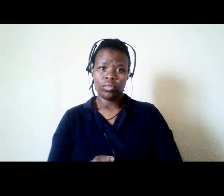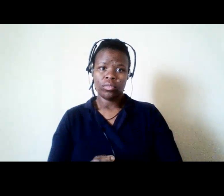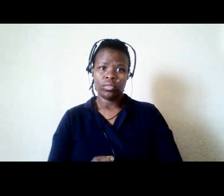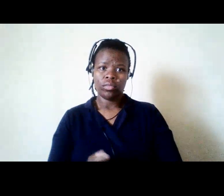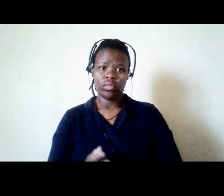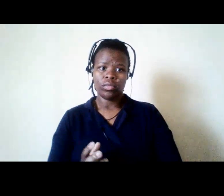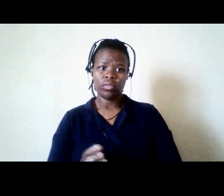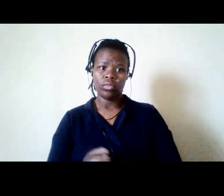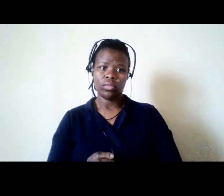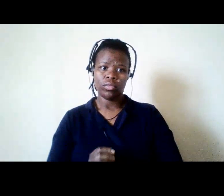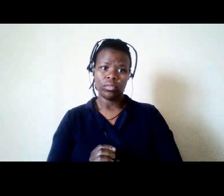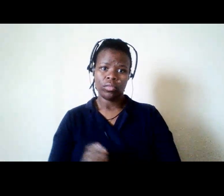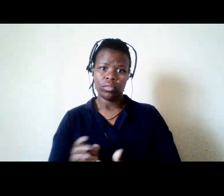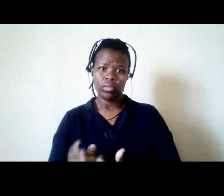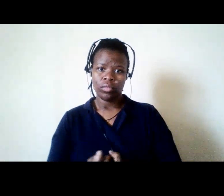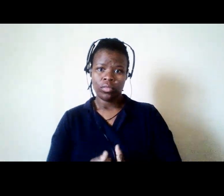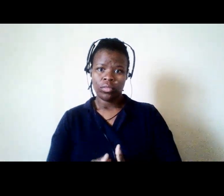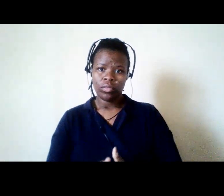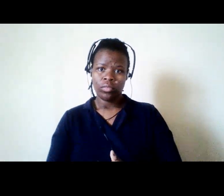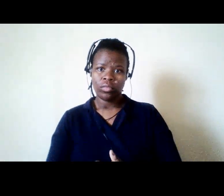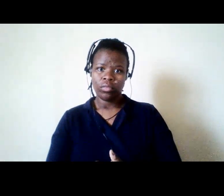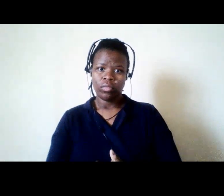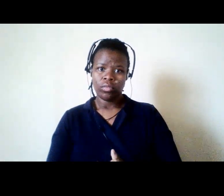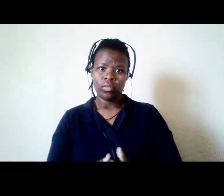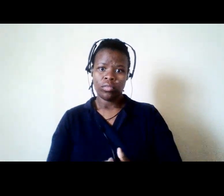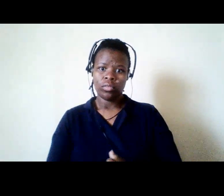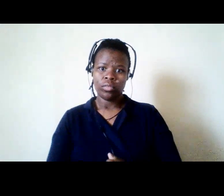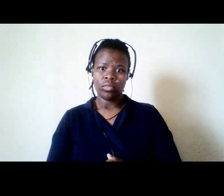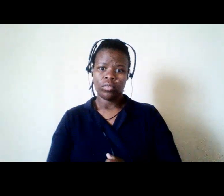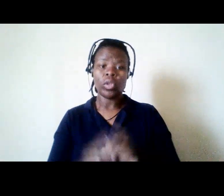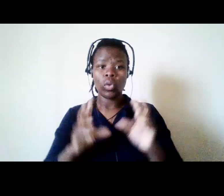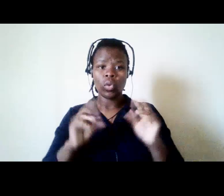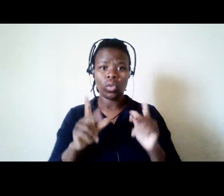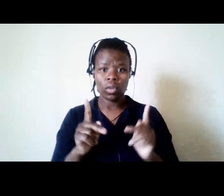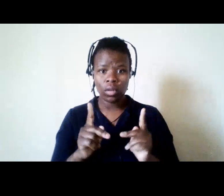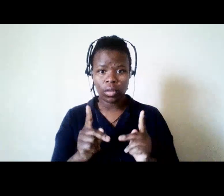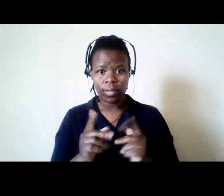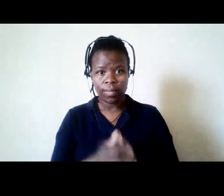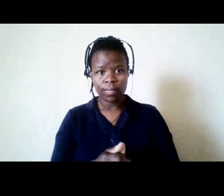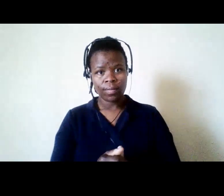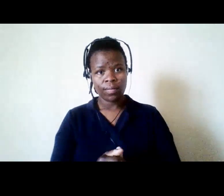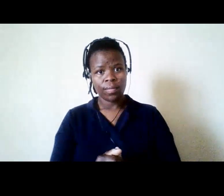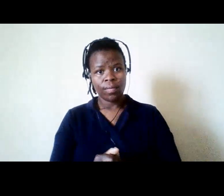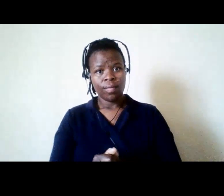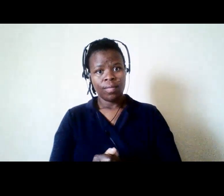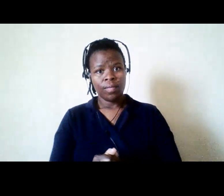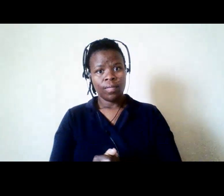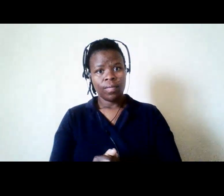Okay. Is there any other areas people? Okay. Then let me just. We have